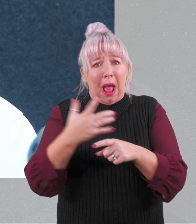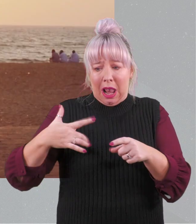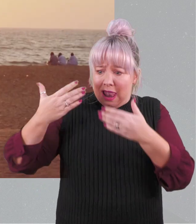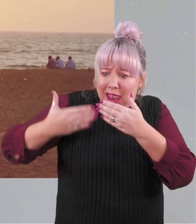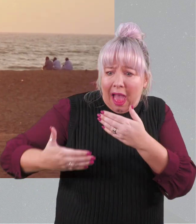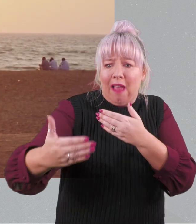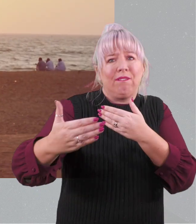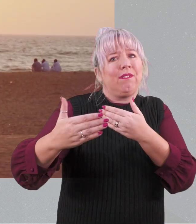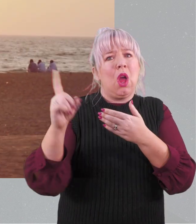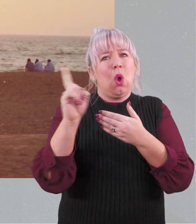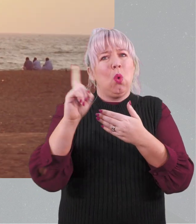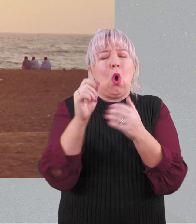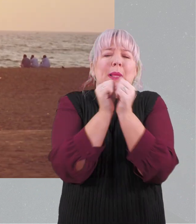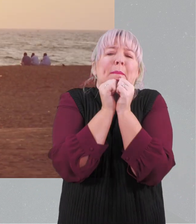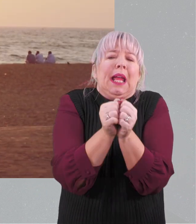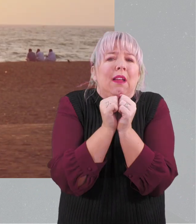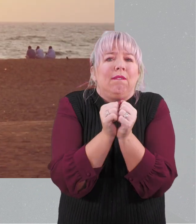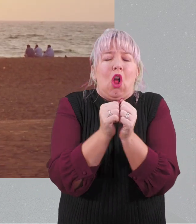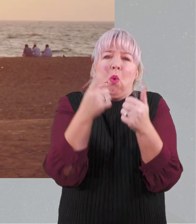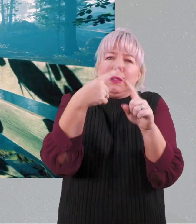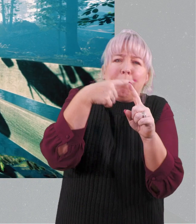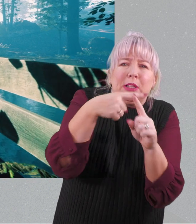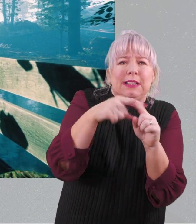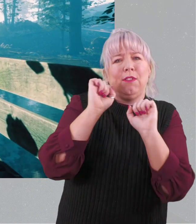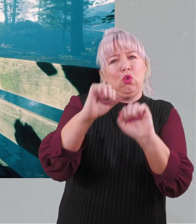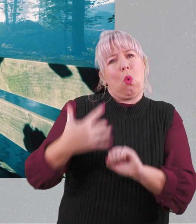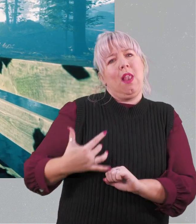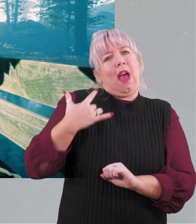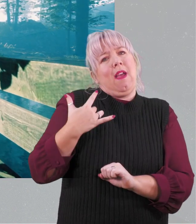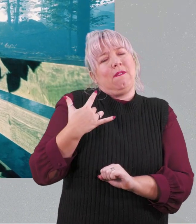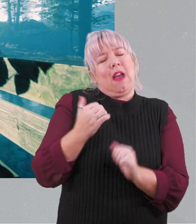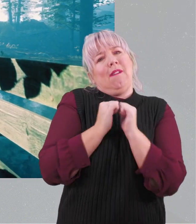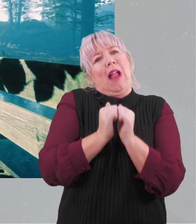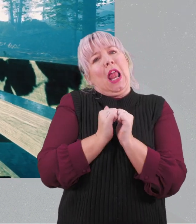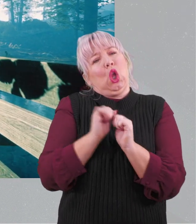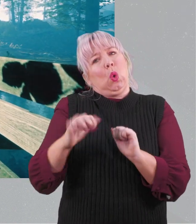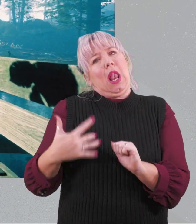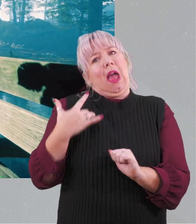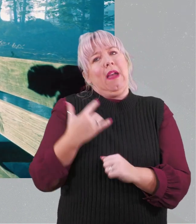We were talking about life. What holds meaning in your life for you?